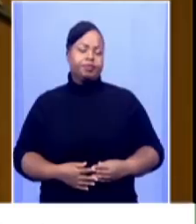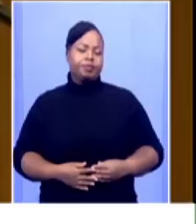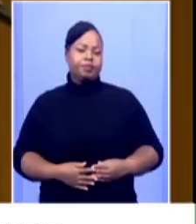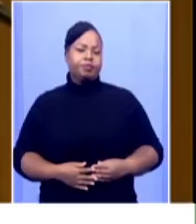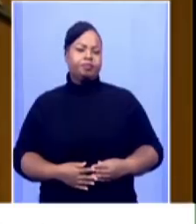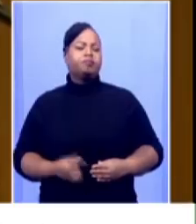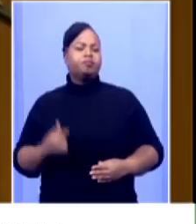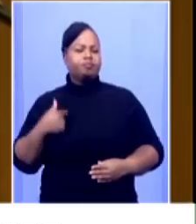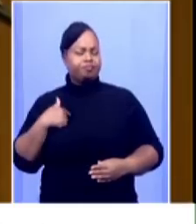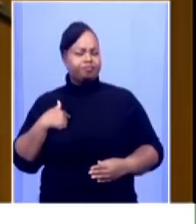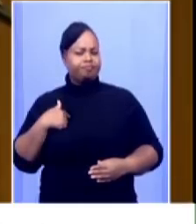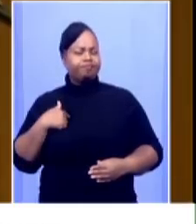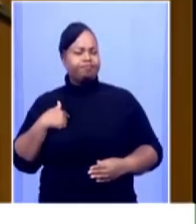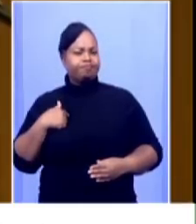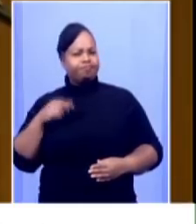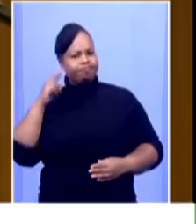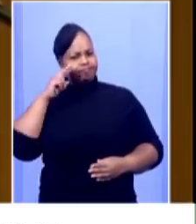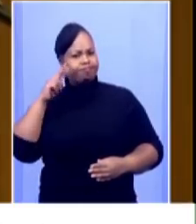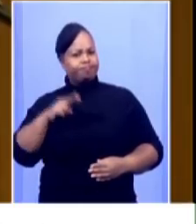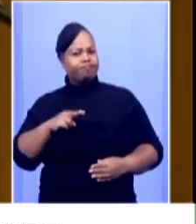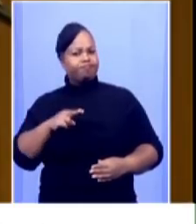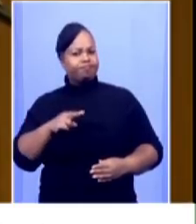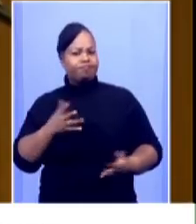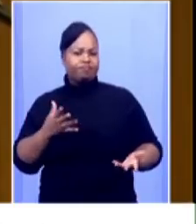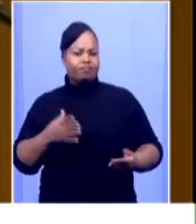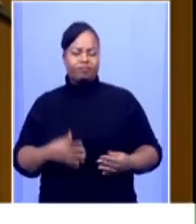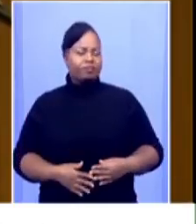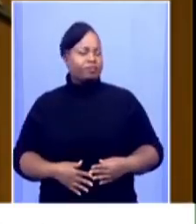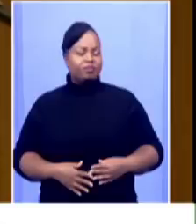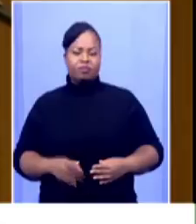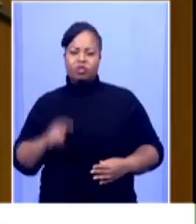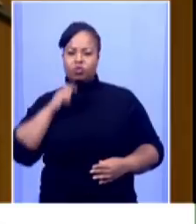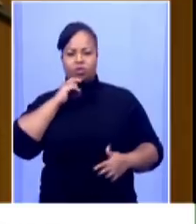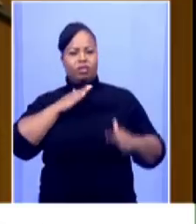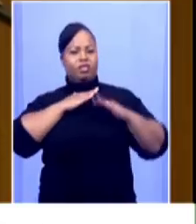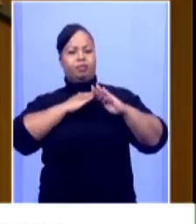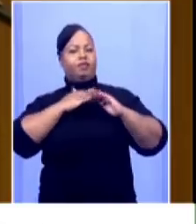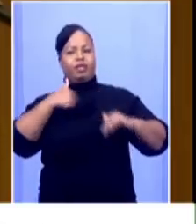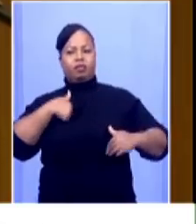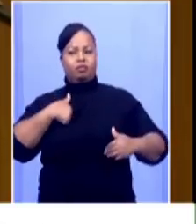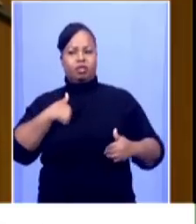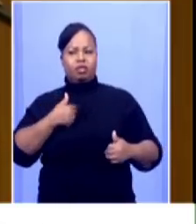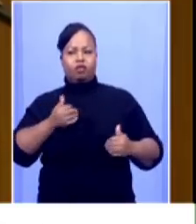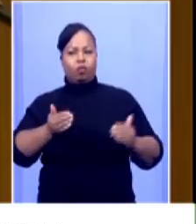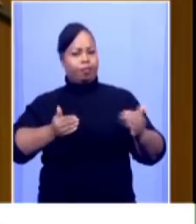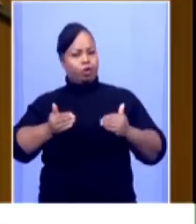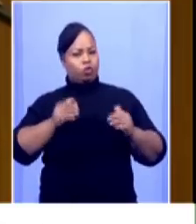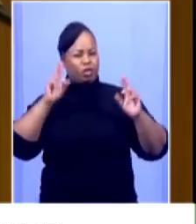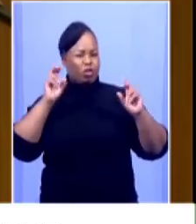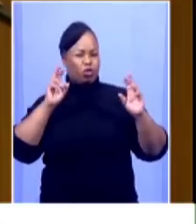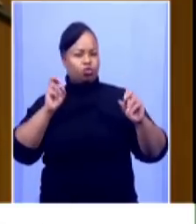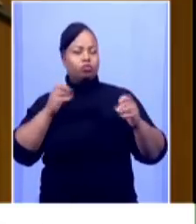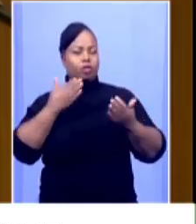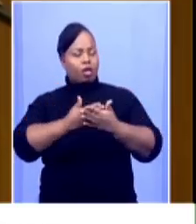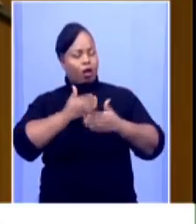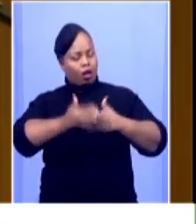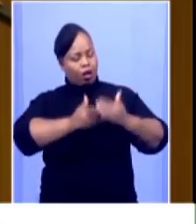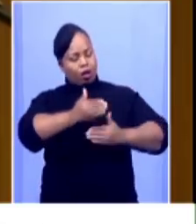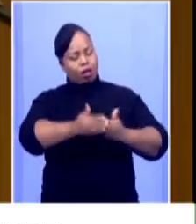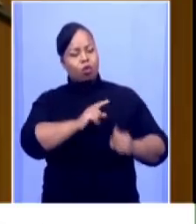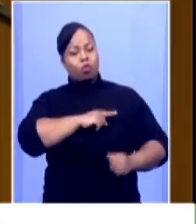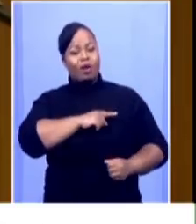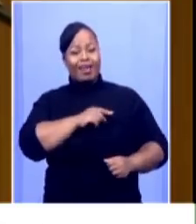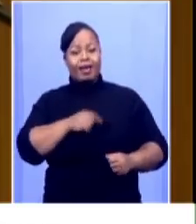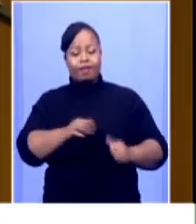of the view that it does not prevent me from dealing with the matter as long as it deals with the